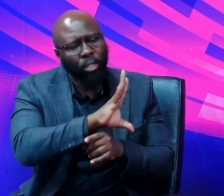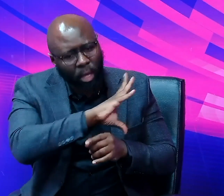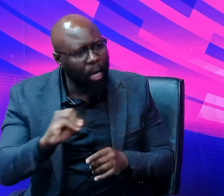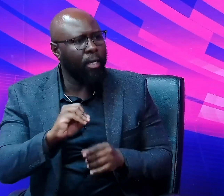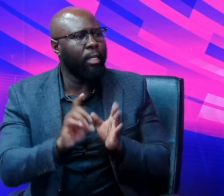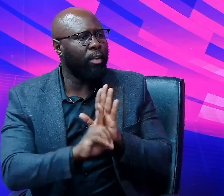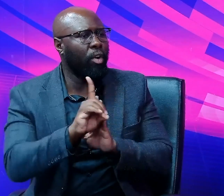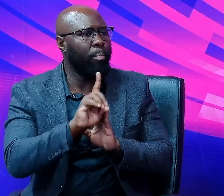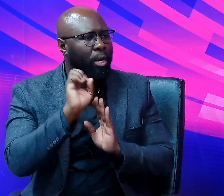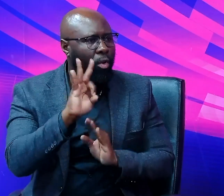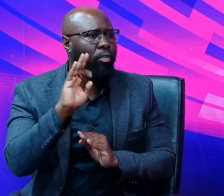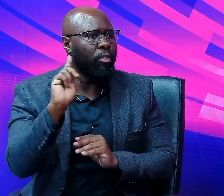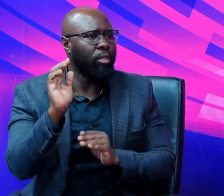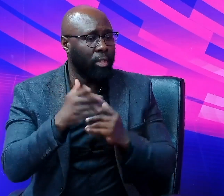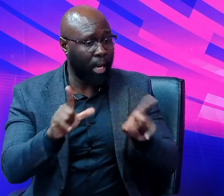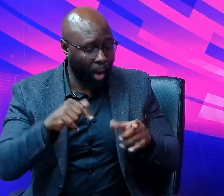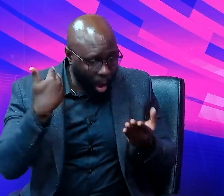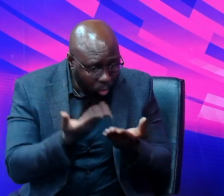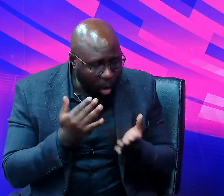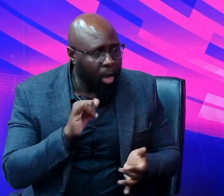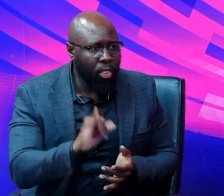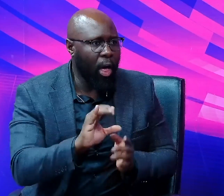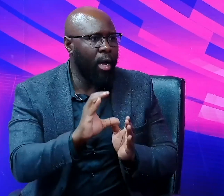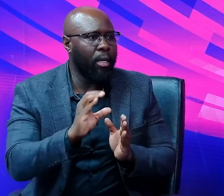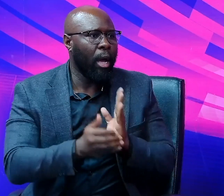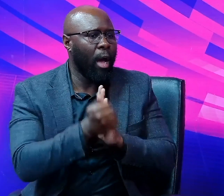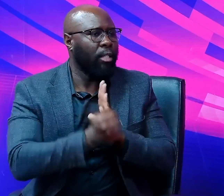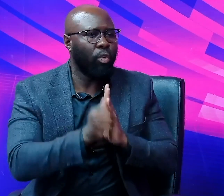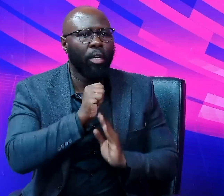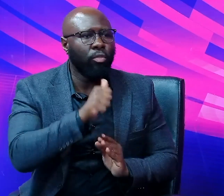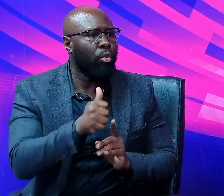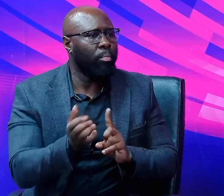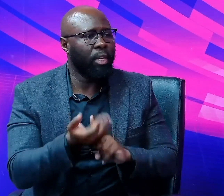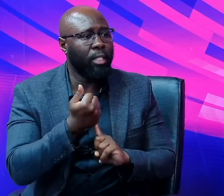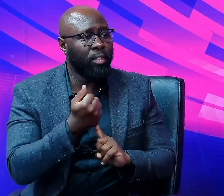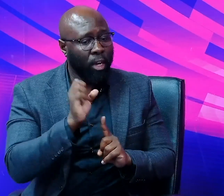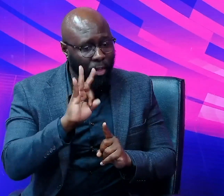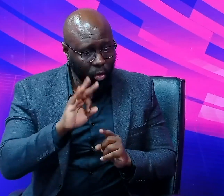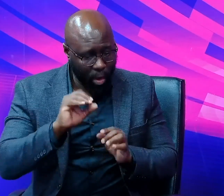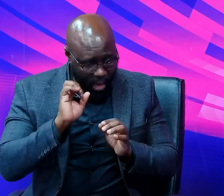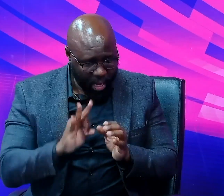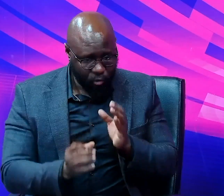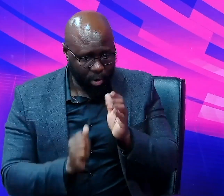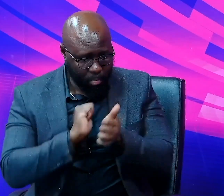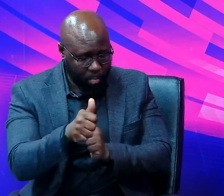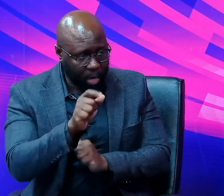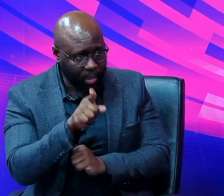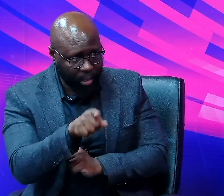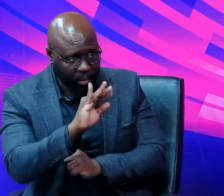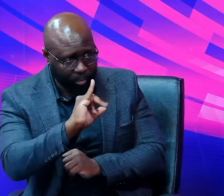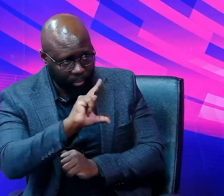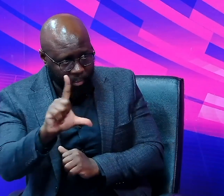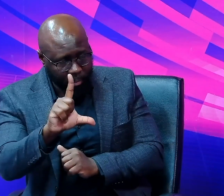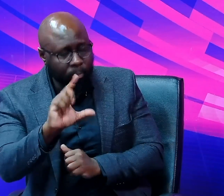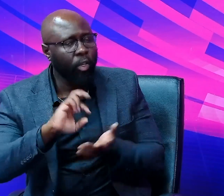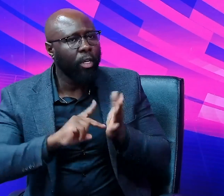of and use of Kenya Sign Language. Up to now, that article has not been effected. So if